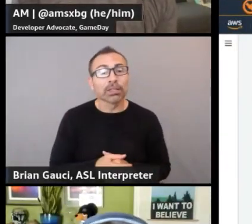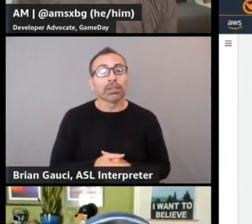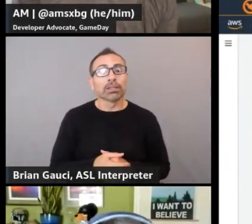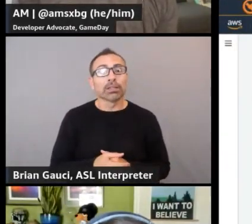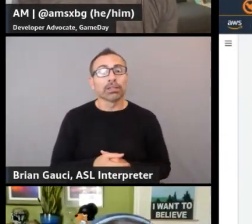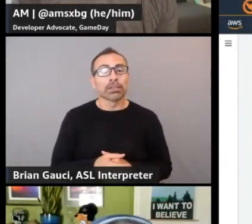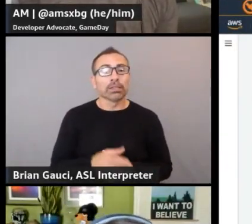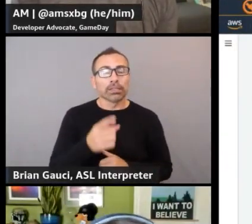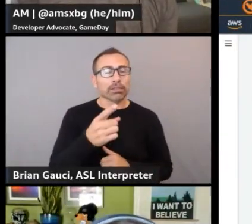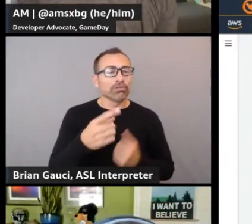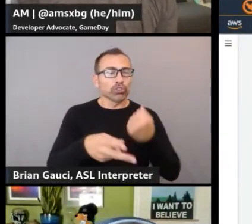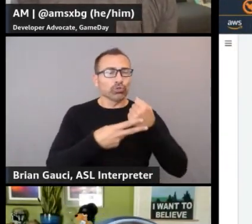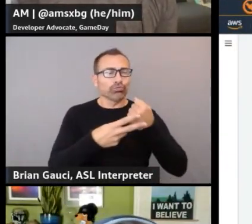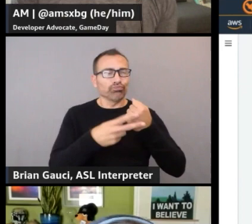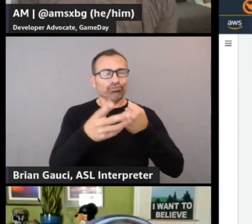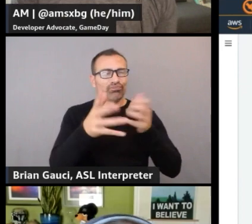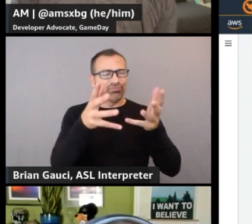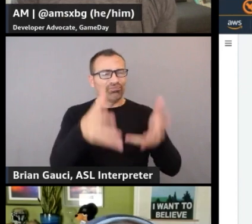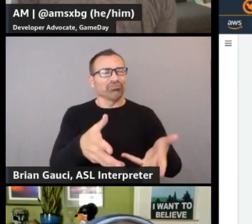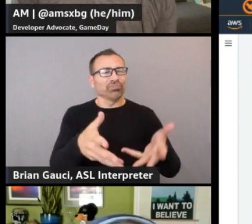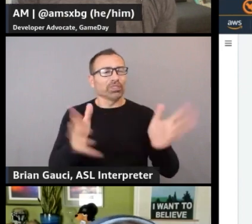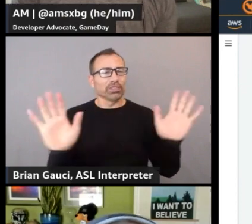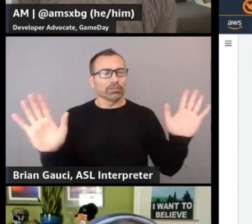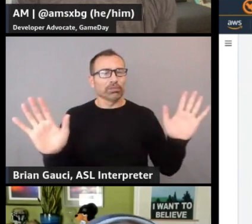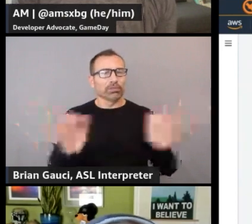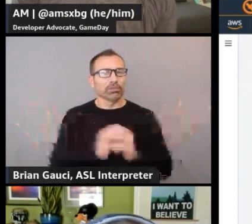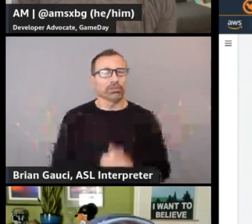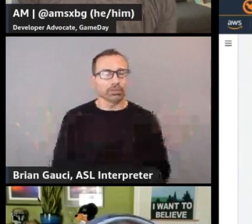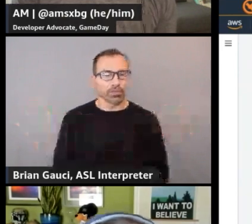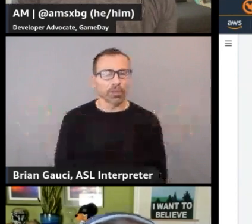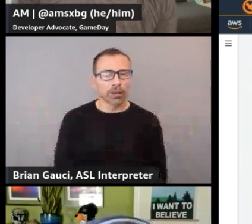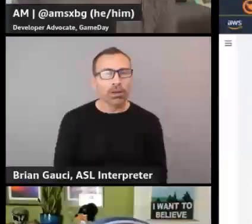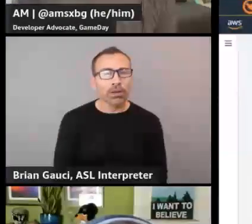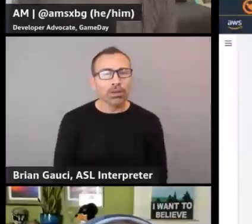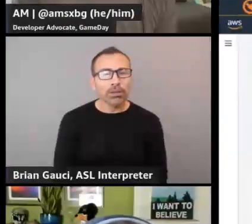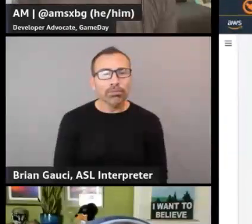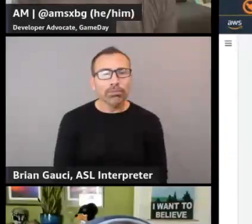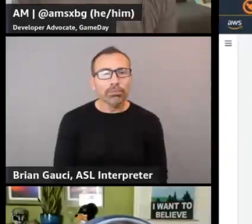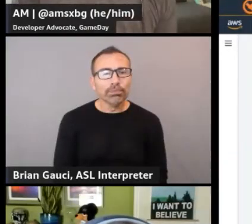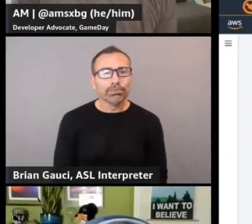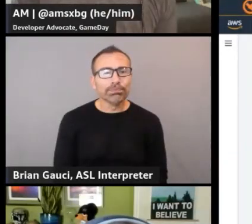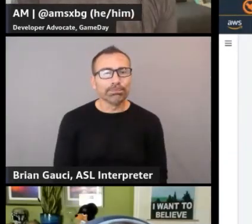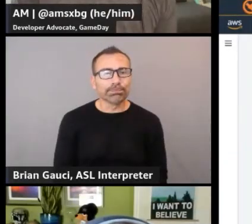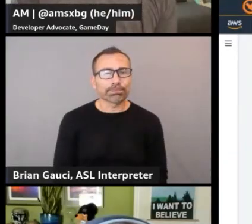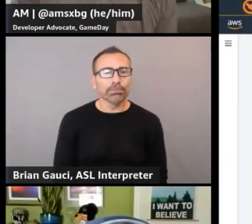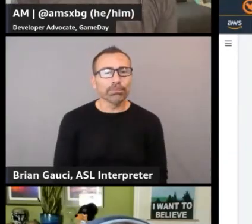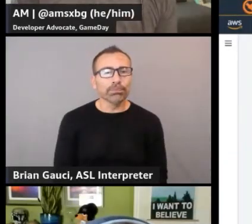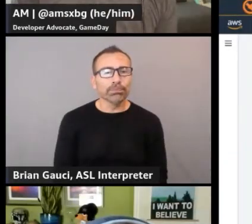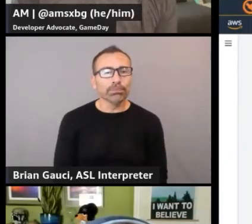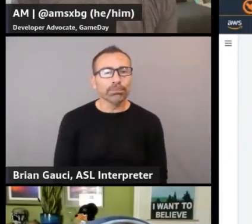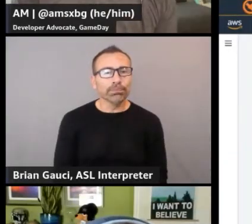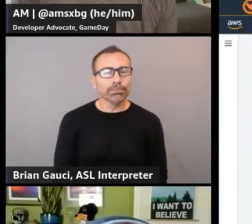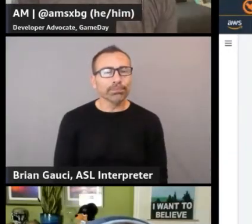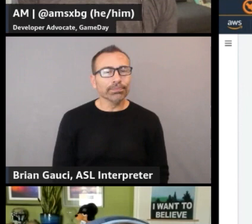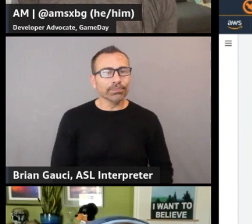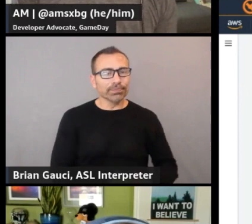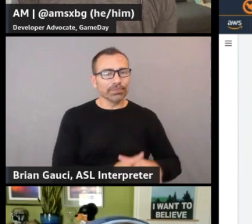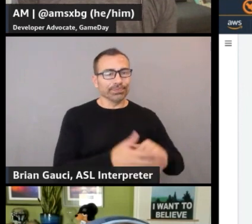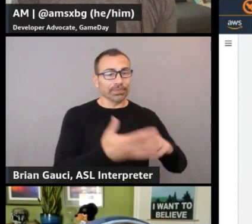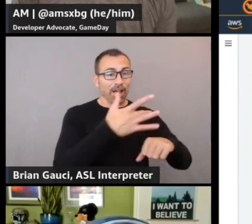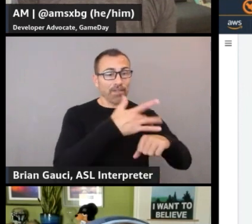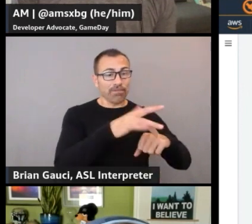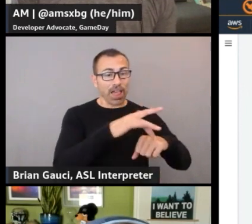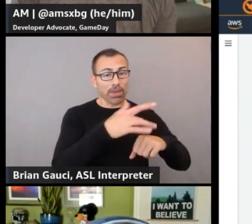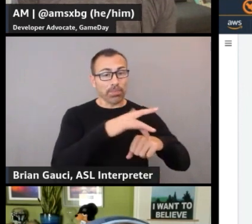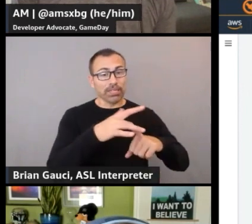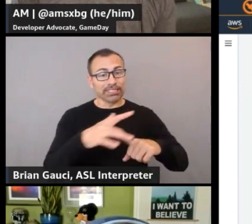need to change that. We can just move on and leave the defaults. Availability and durability. I actually decided to not create a